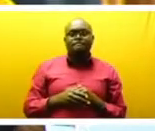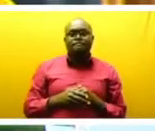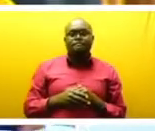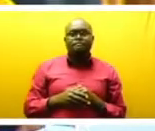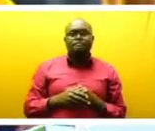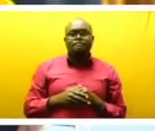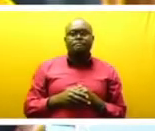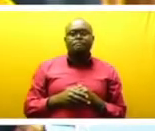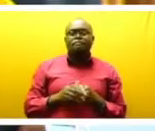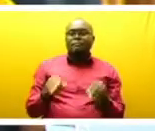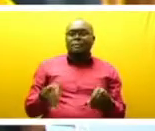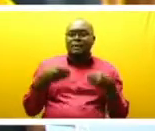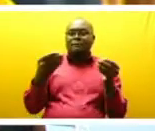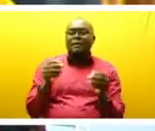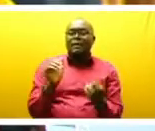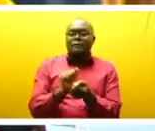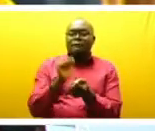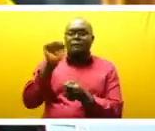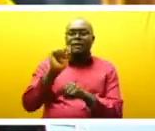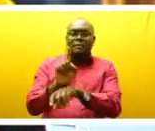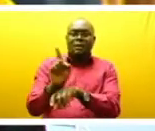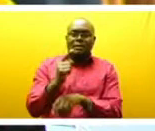were allocated 15 minutes.